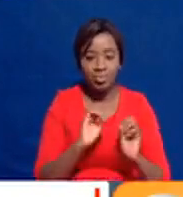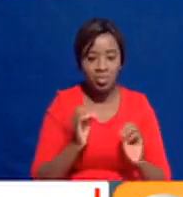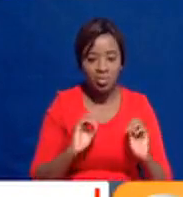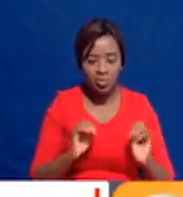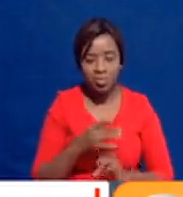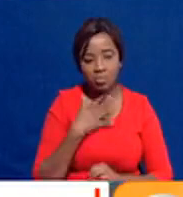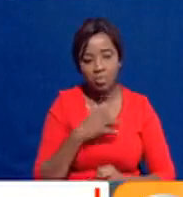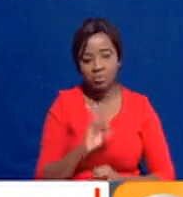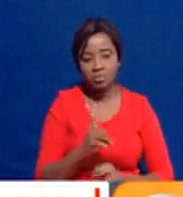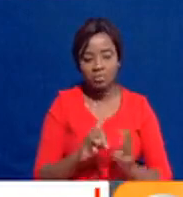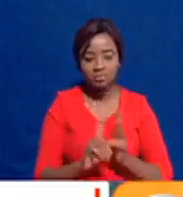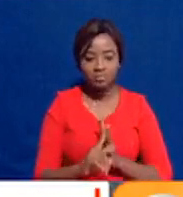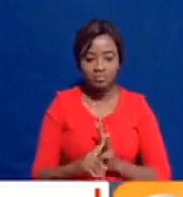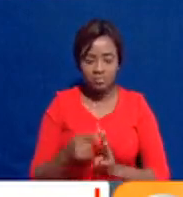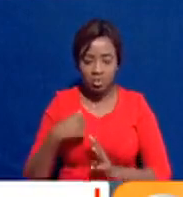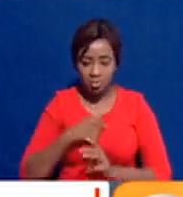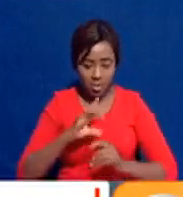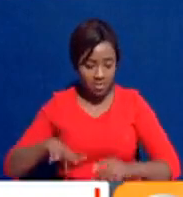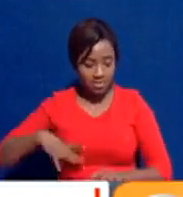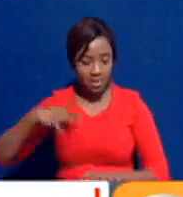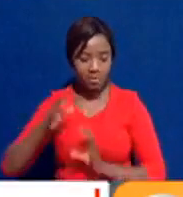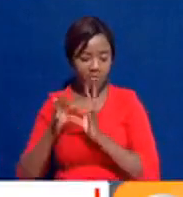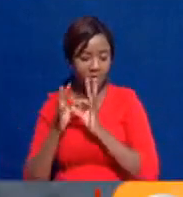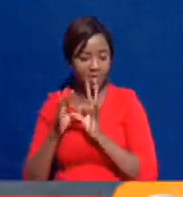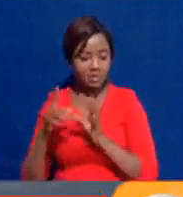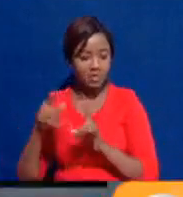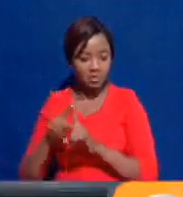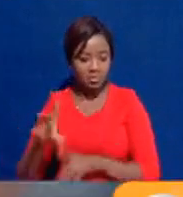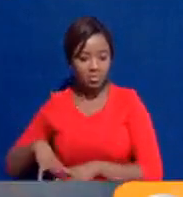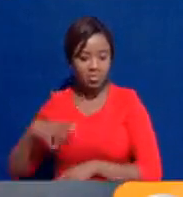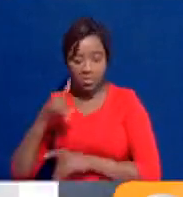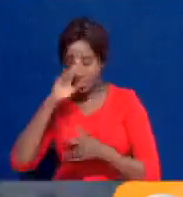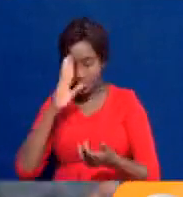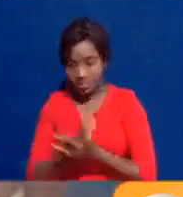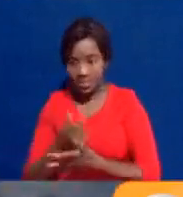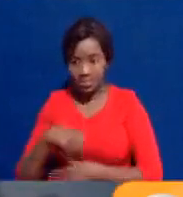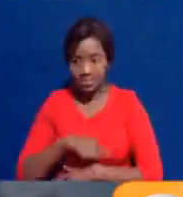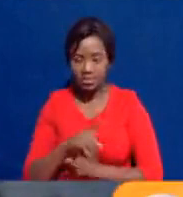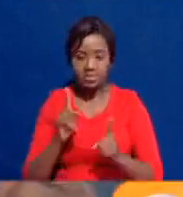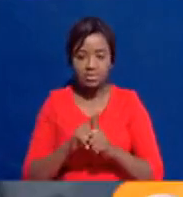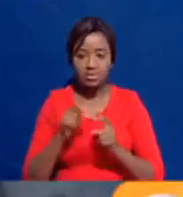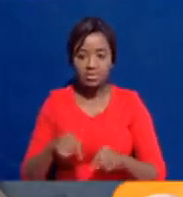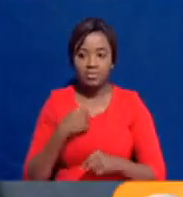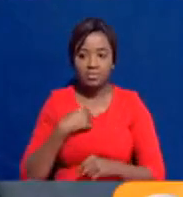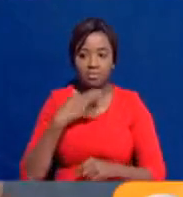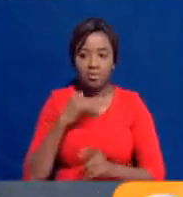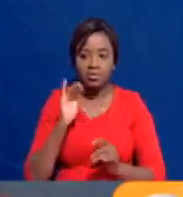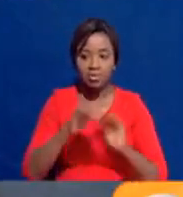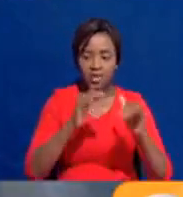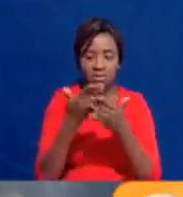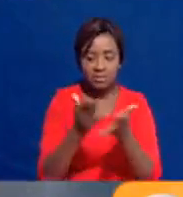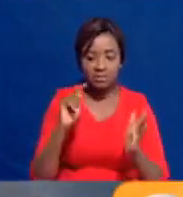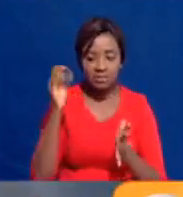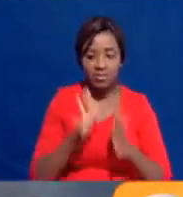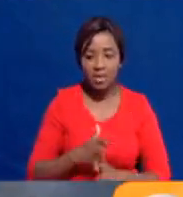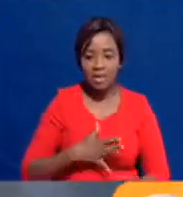influence. We are proud of our culture and of our beliefs. Yes. So I want to call upon Kenyans, let us stand firm and